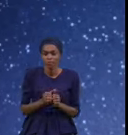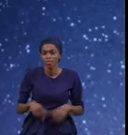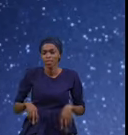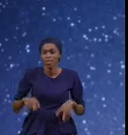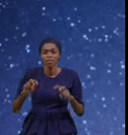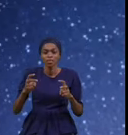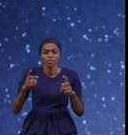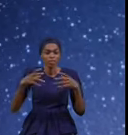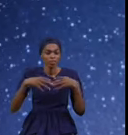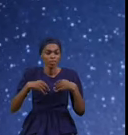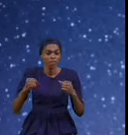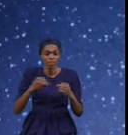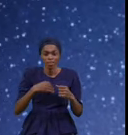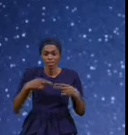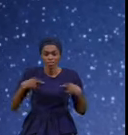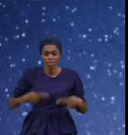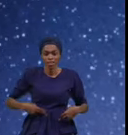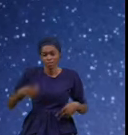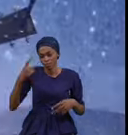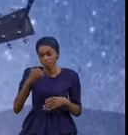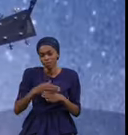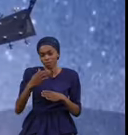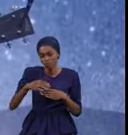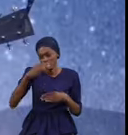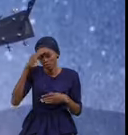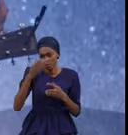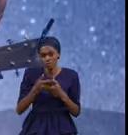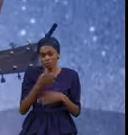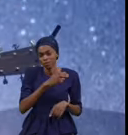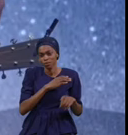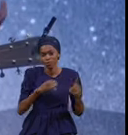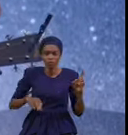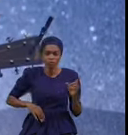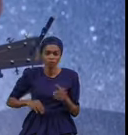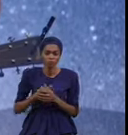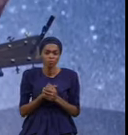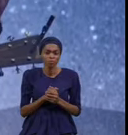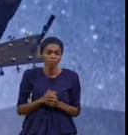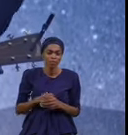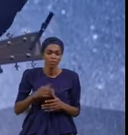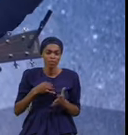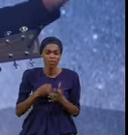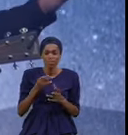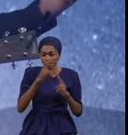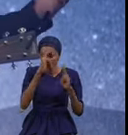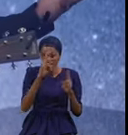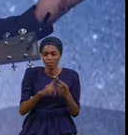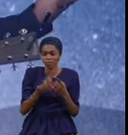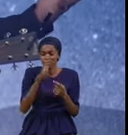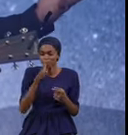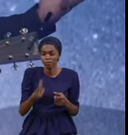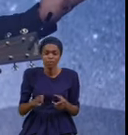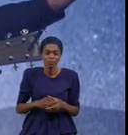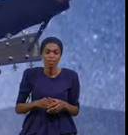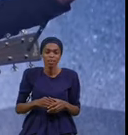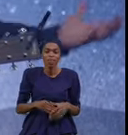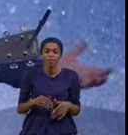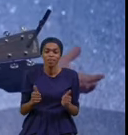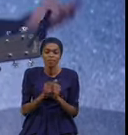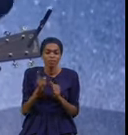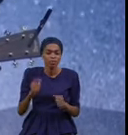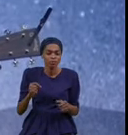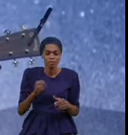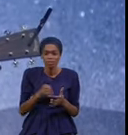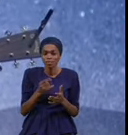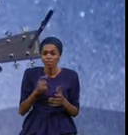whole man through Christ. My name is Justin. I'm so honored to be with you. This has been such a great time together. I want to invite